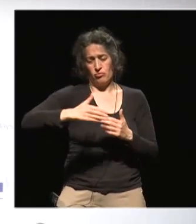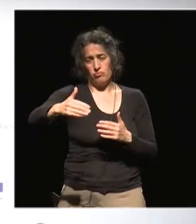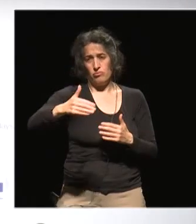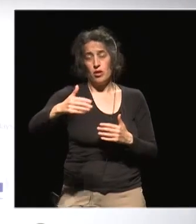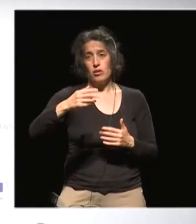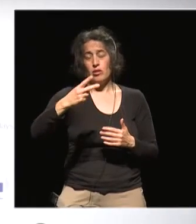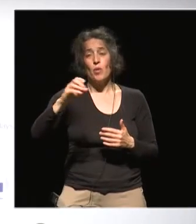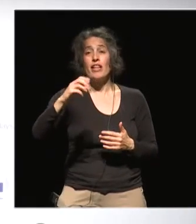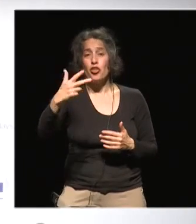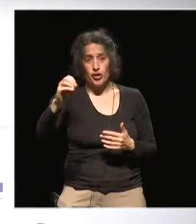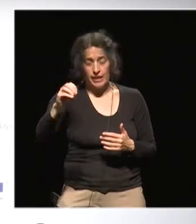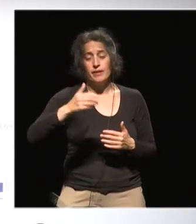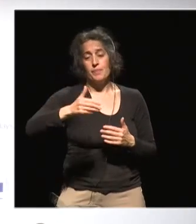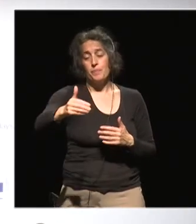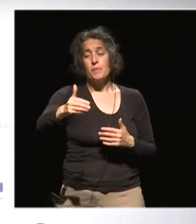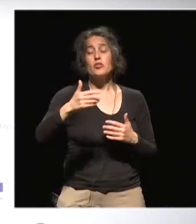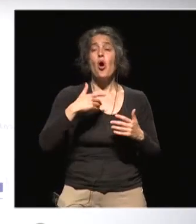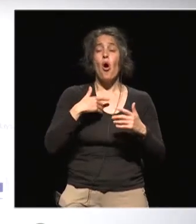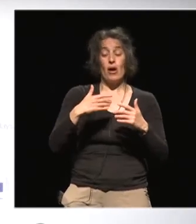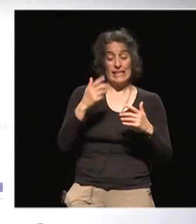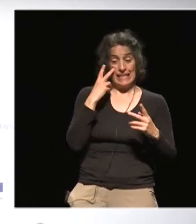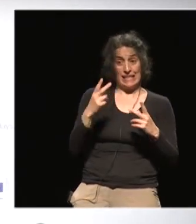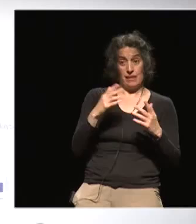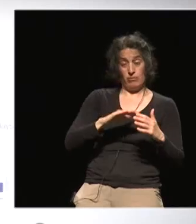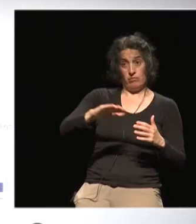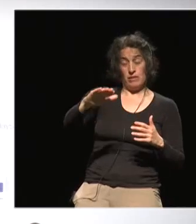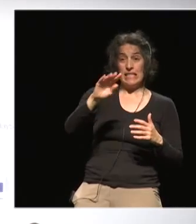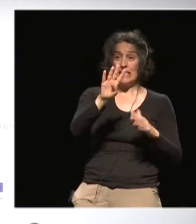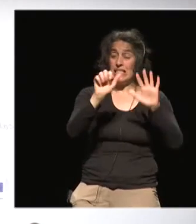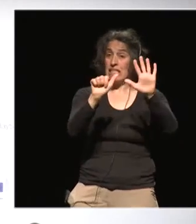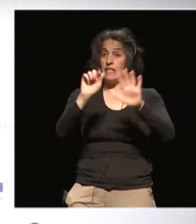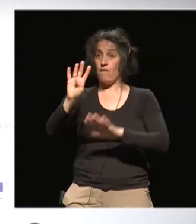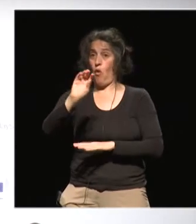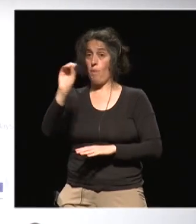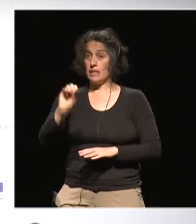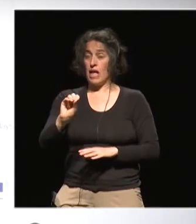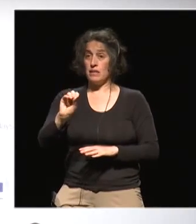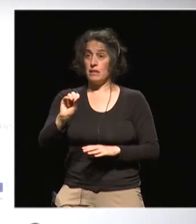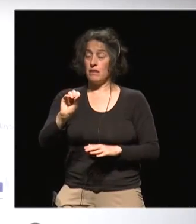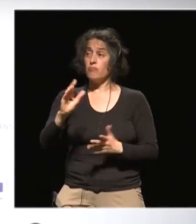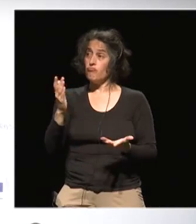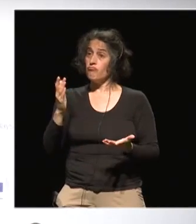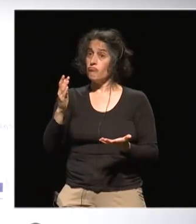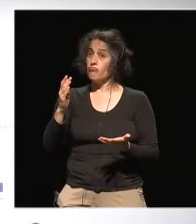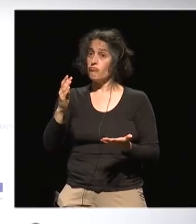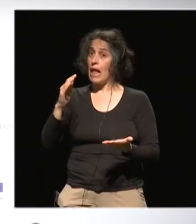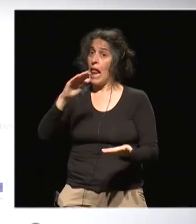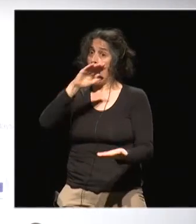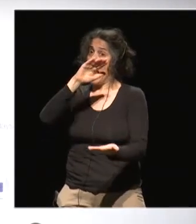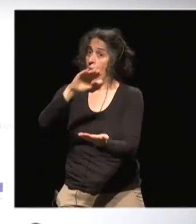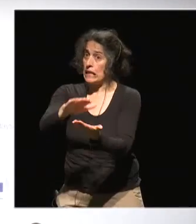tons of carbon dioxide equivalent, which is 64% less of the business as